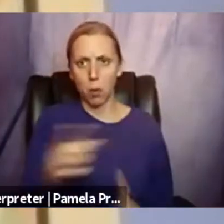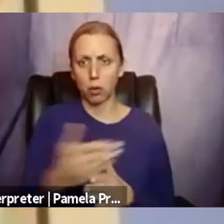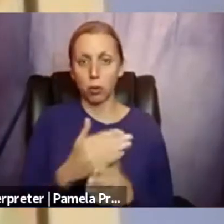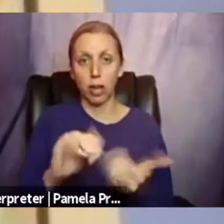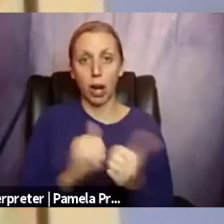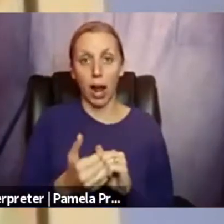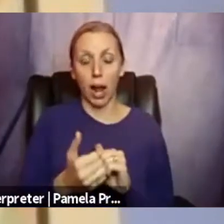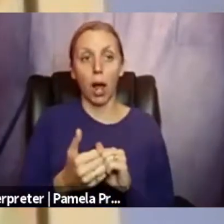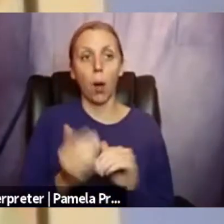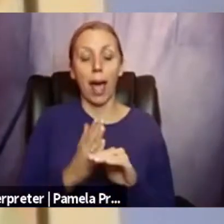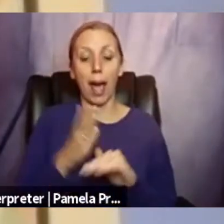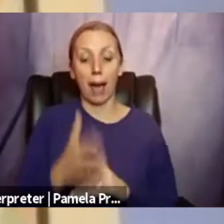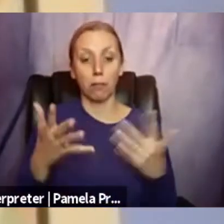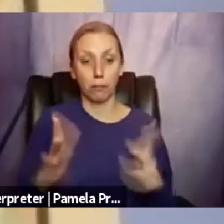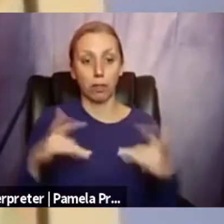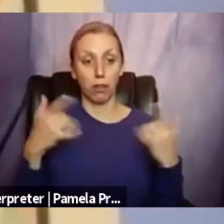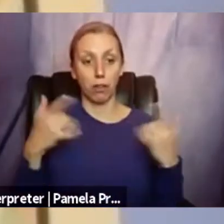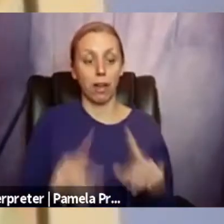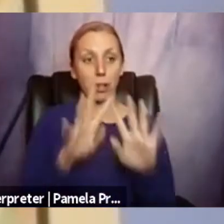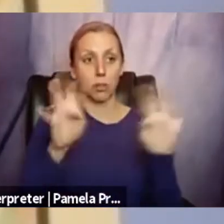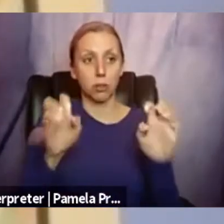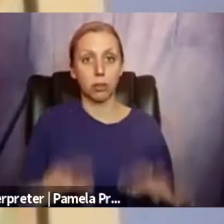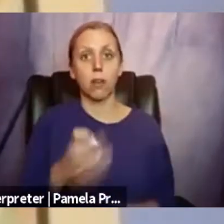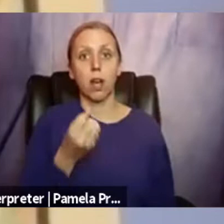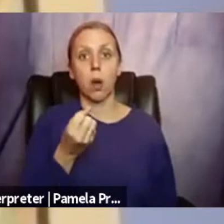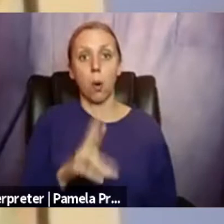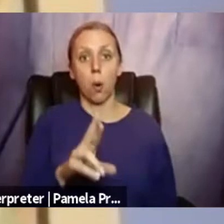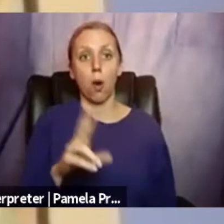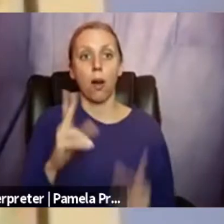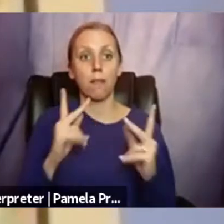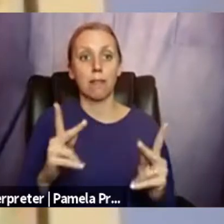our post-event survey or via email at